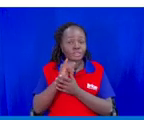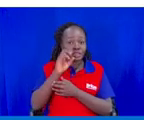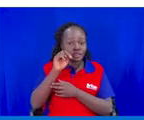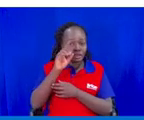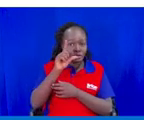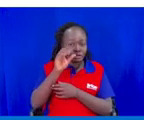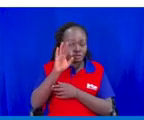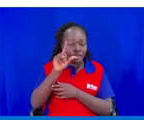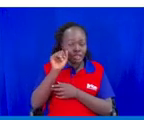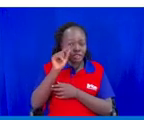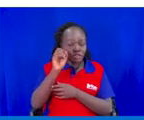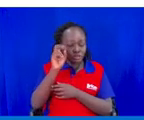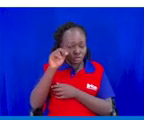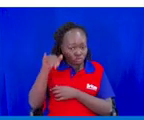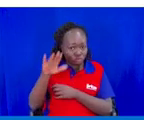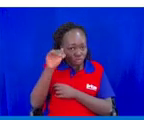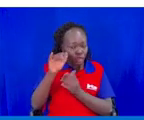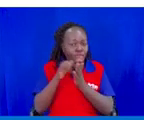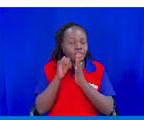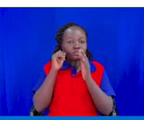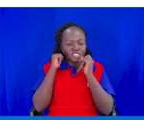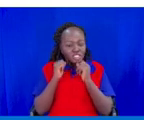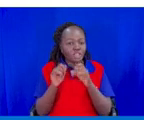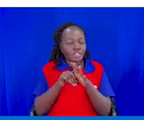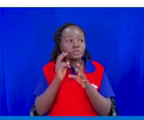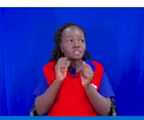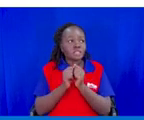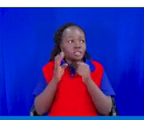inflation was largely anchored in 2019.